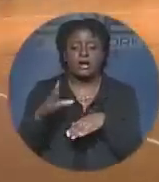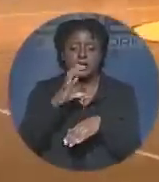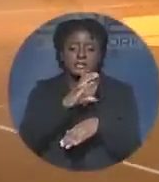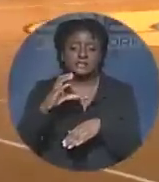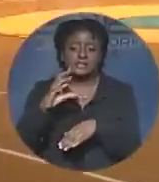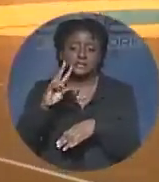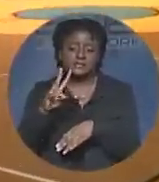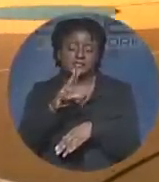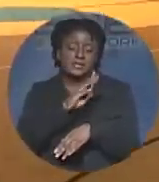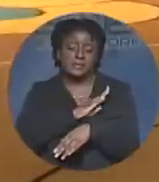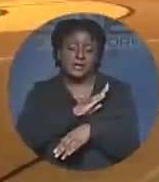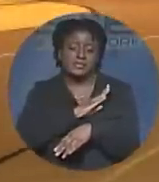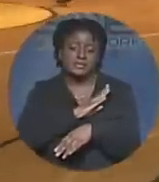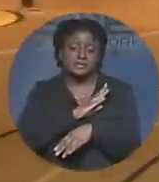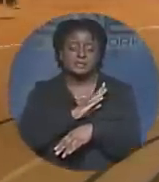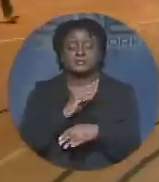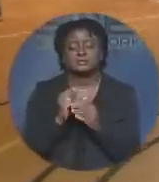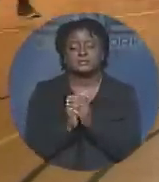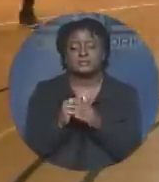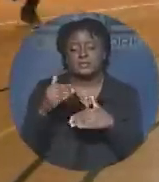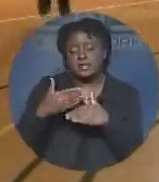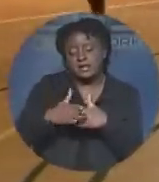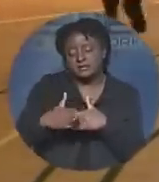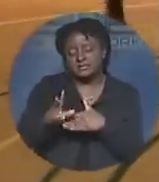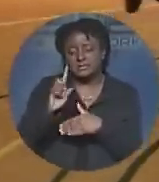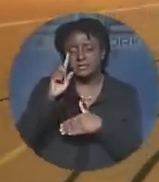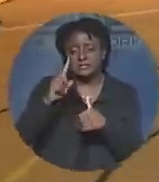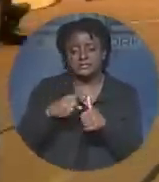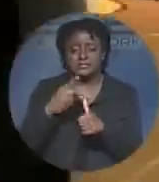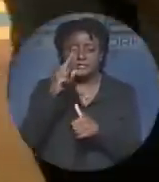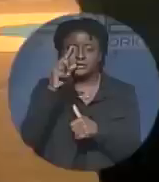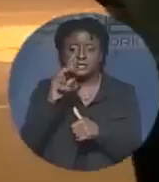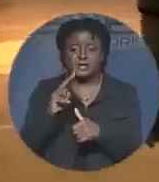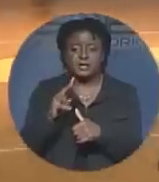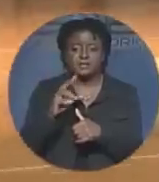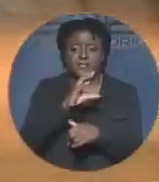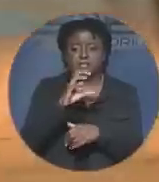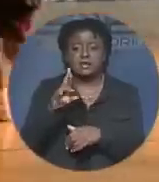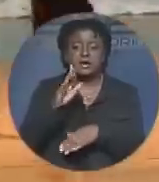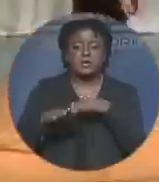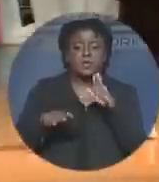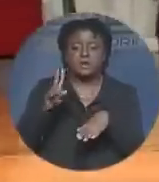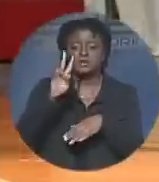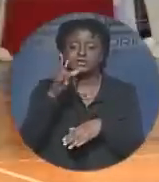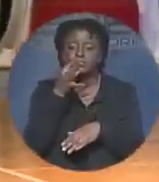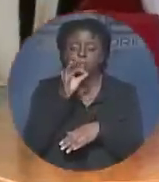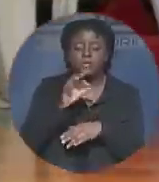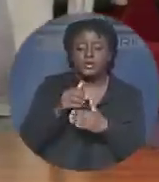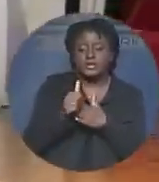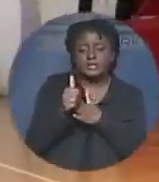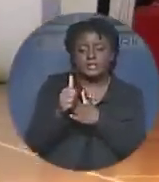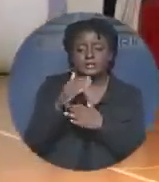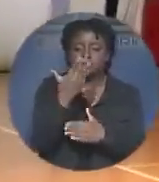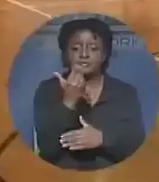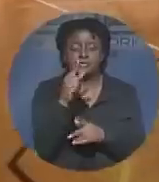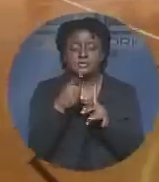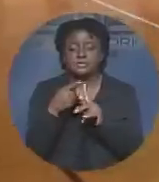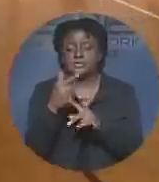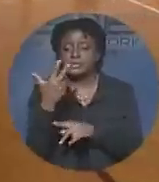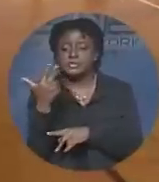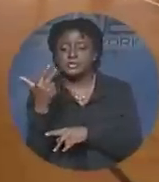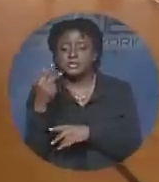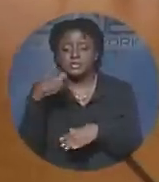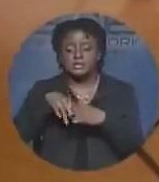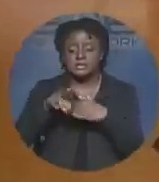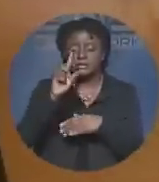and deciding game. After the first half, C.R. Walker had a two-point lead, 15-13. In the